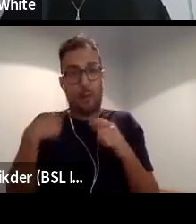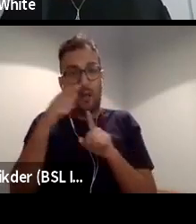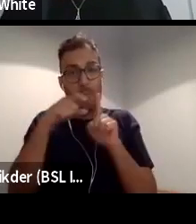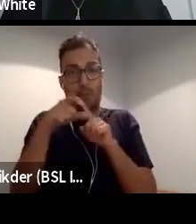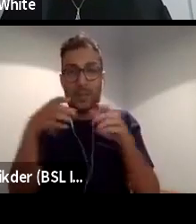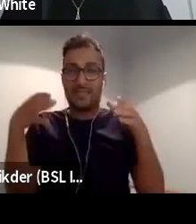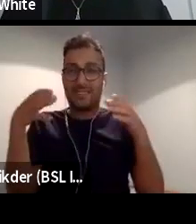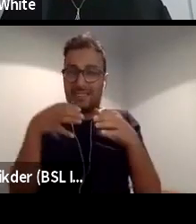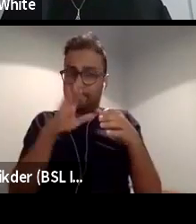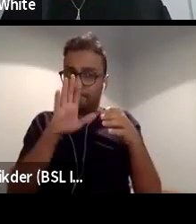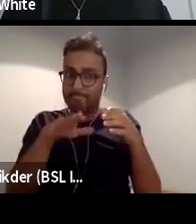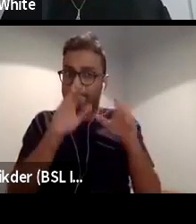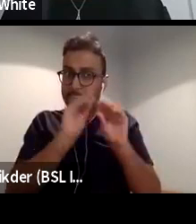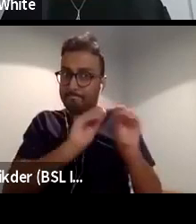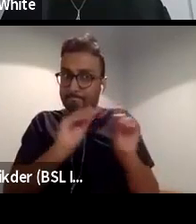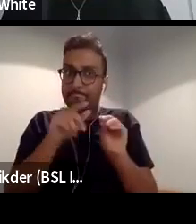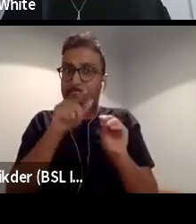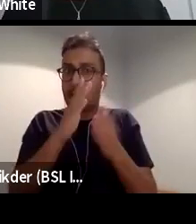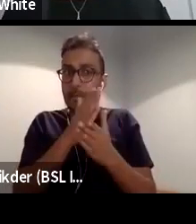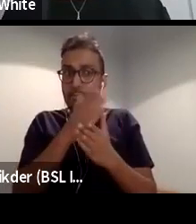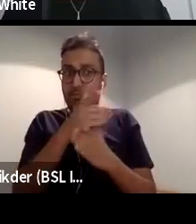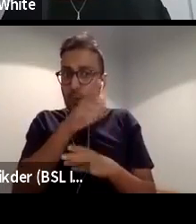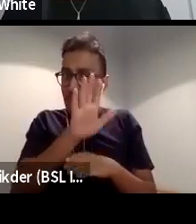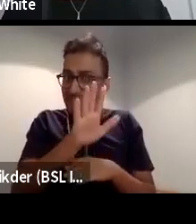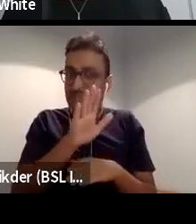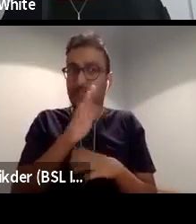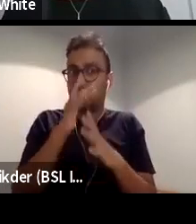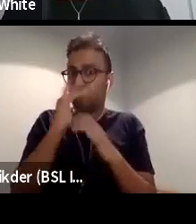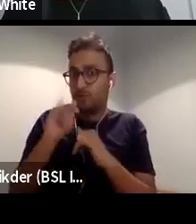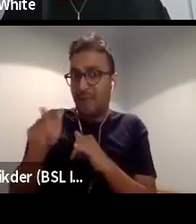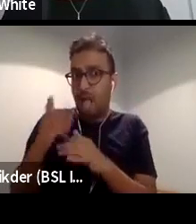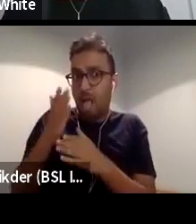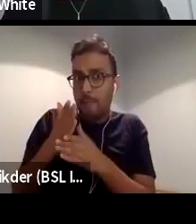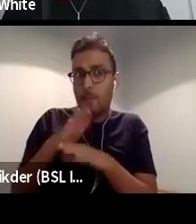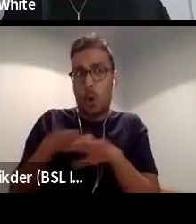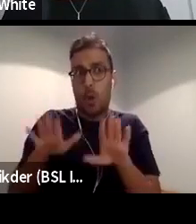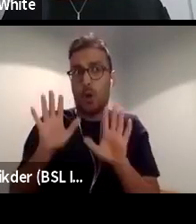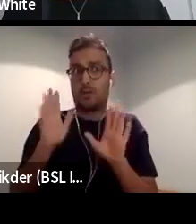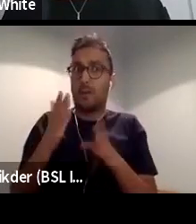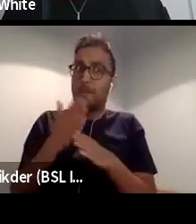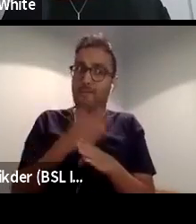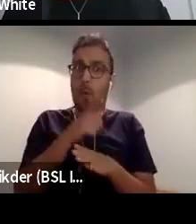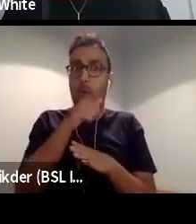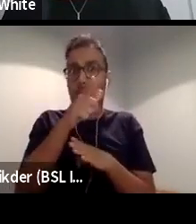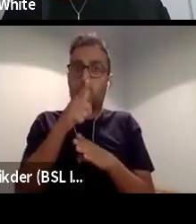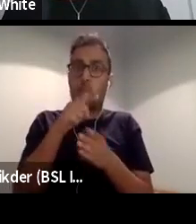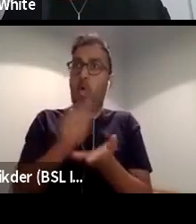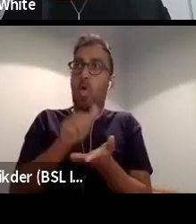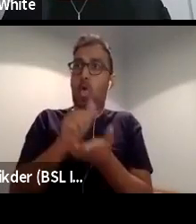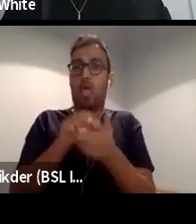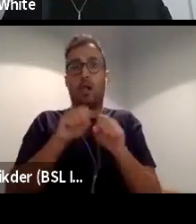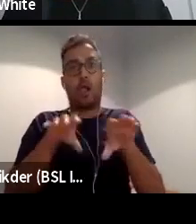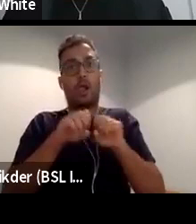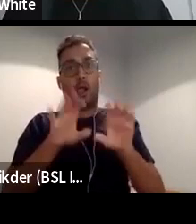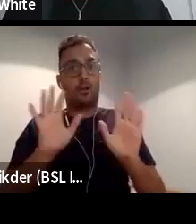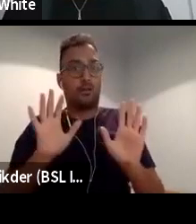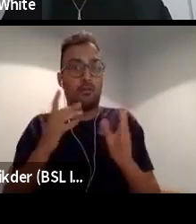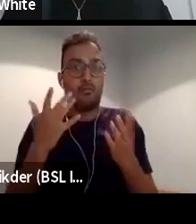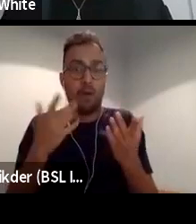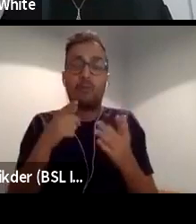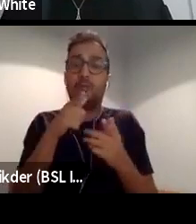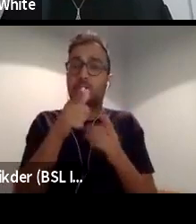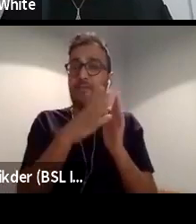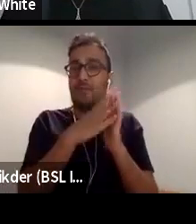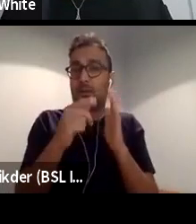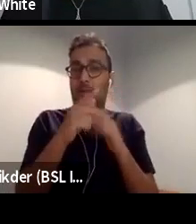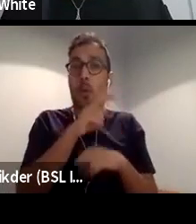the actual matter before spreading the news. And we know one WhatsApp sent within one WhatsApp group reaches